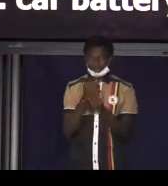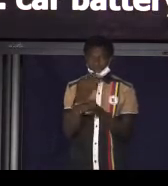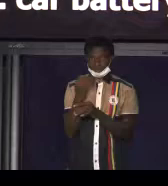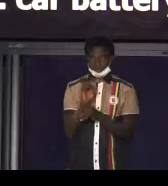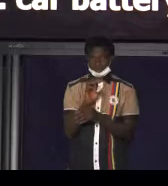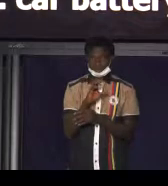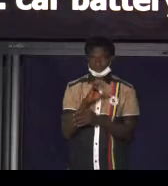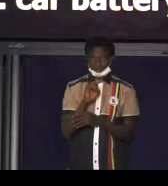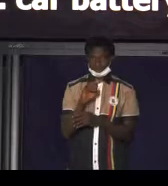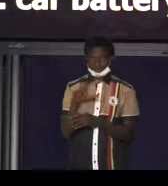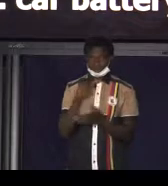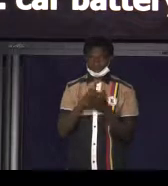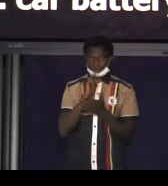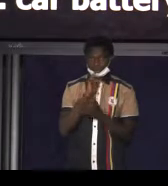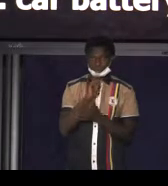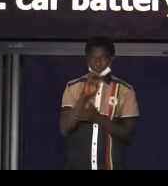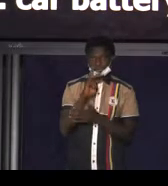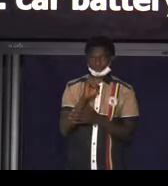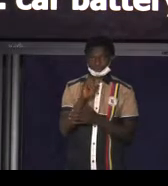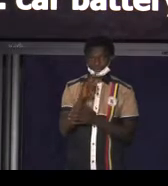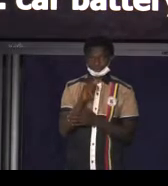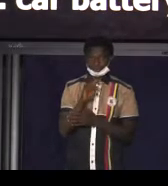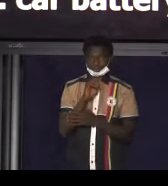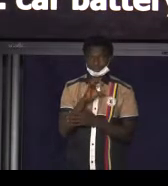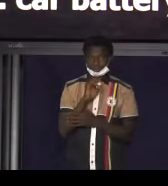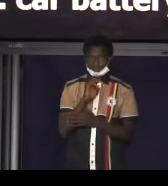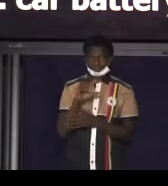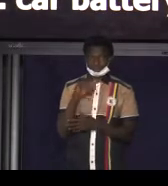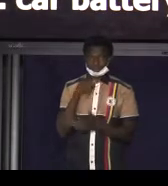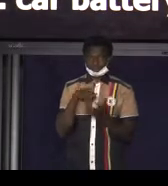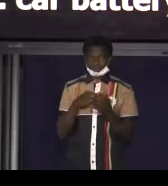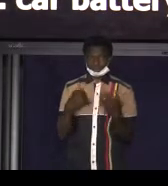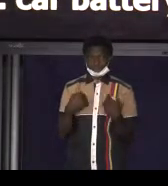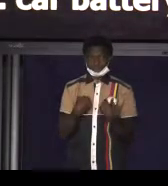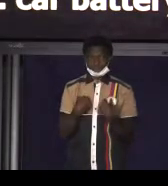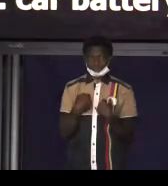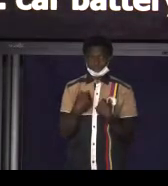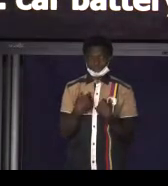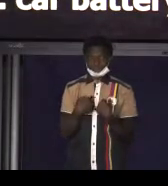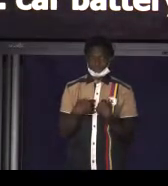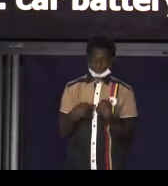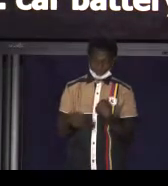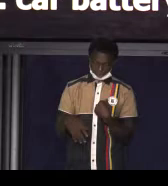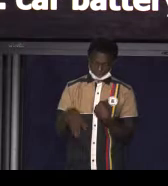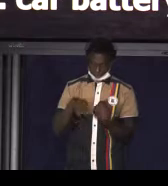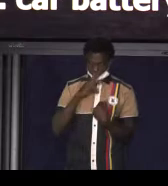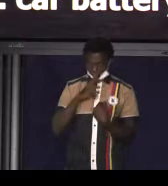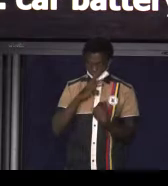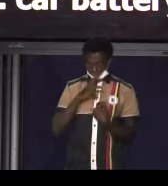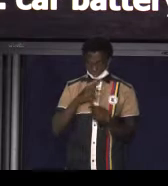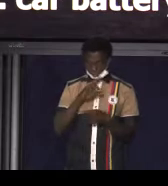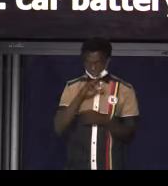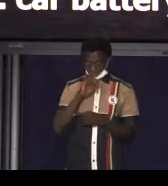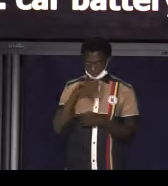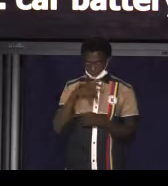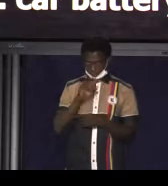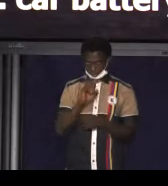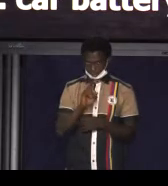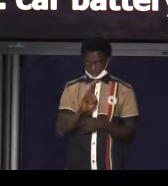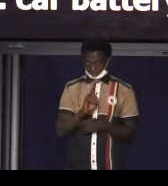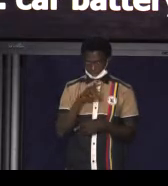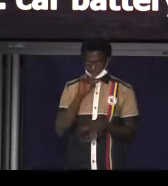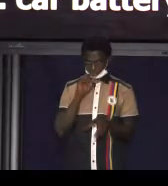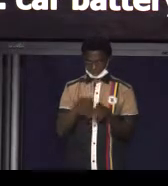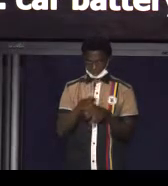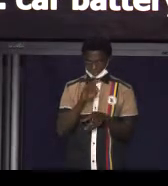second type of cell, that is wet cell. It's a cell or battery that has liquid as one of the